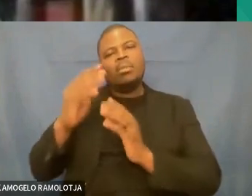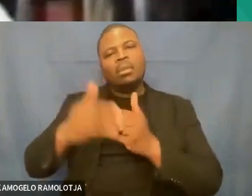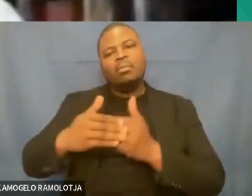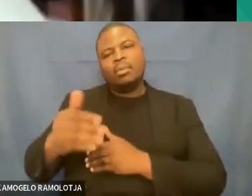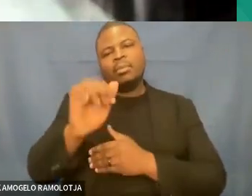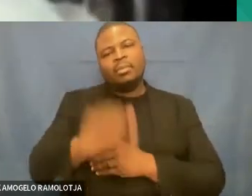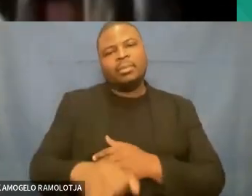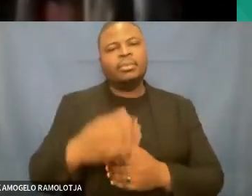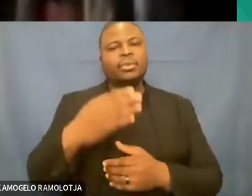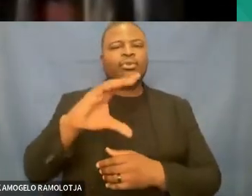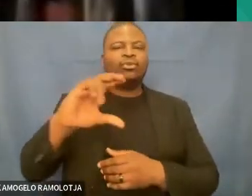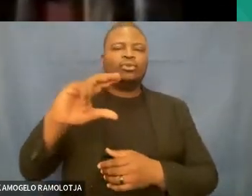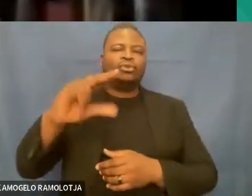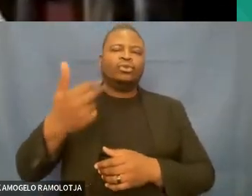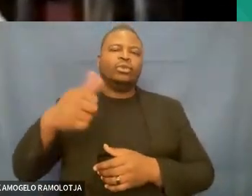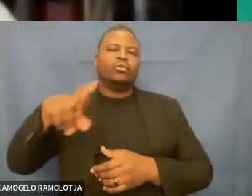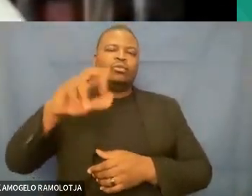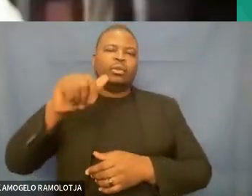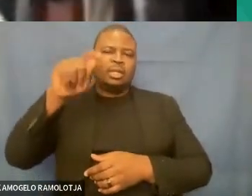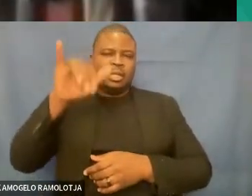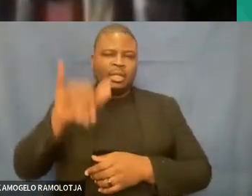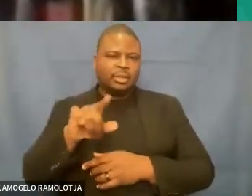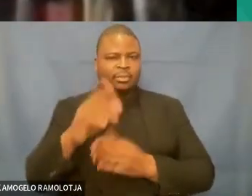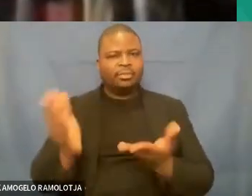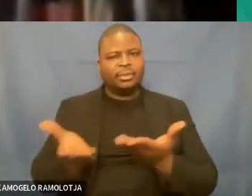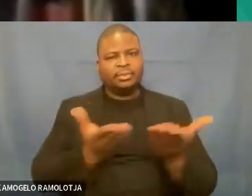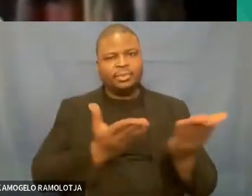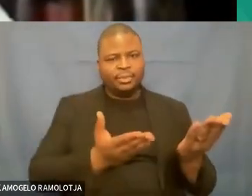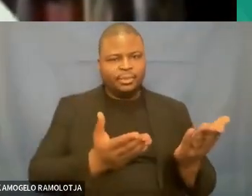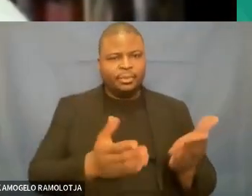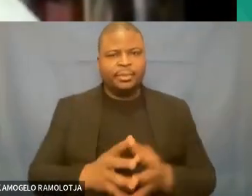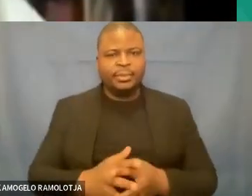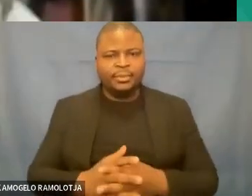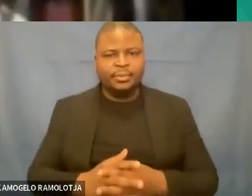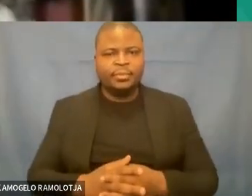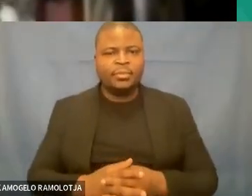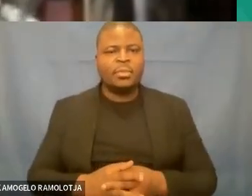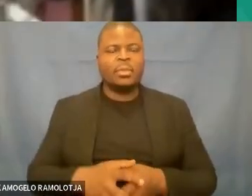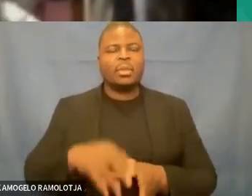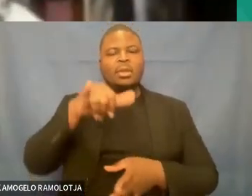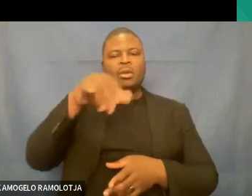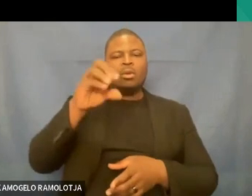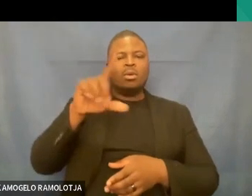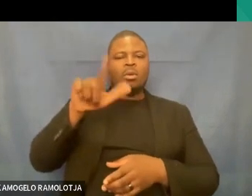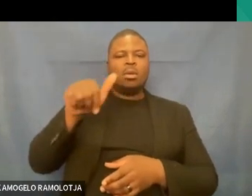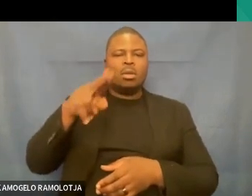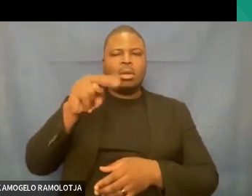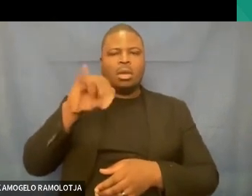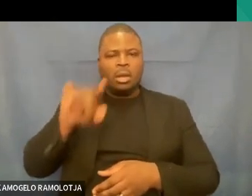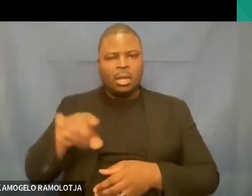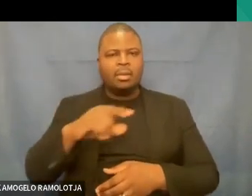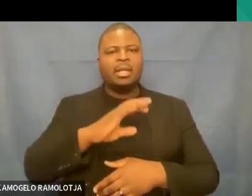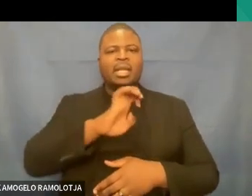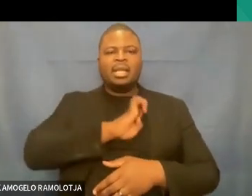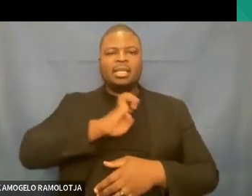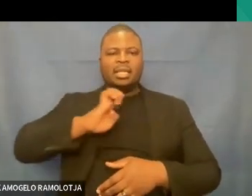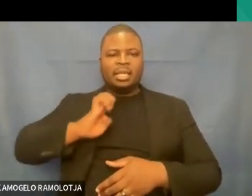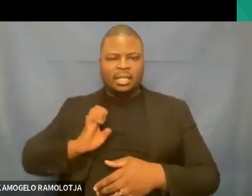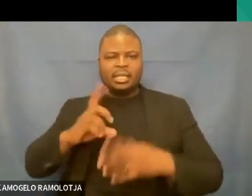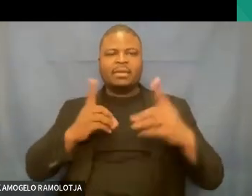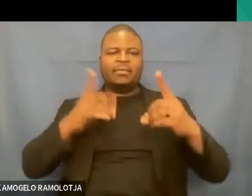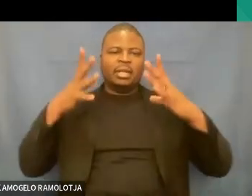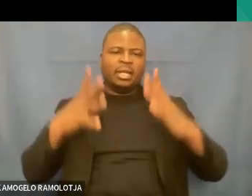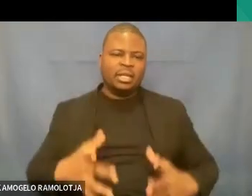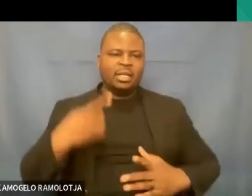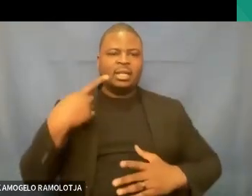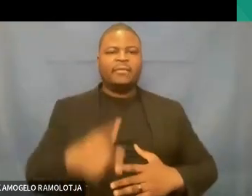so much, Yolaan. So afternoon, everyone. As Yolaan mentioned, I am the Executive Director of Students for Sensible Drug Policy